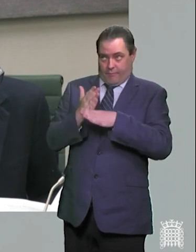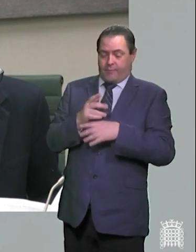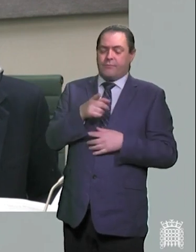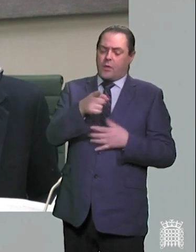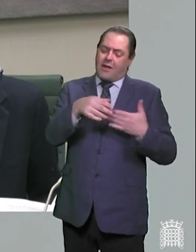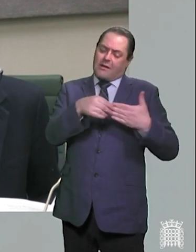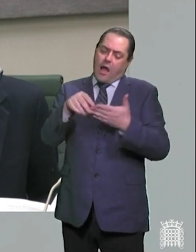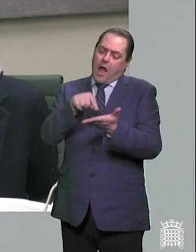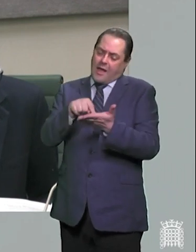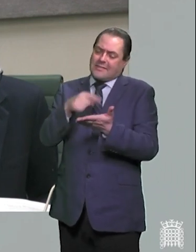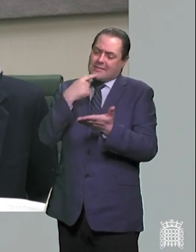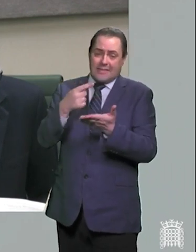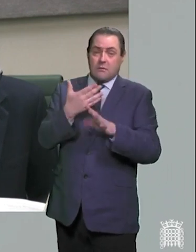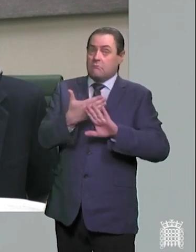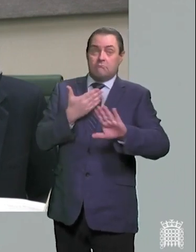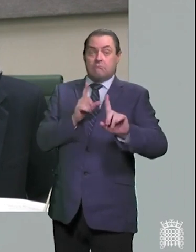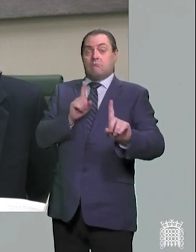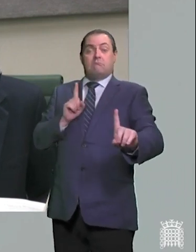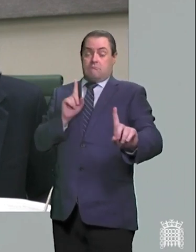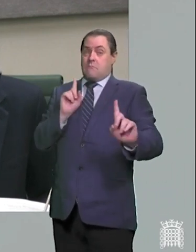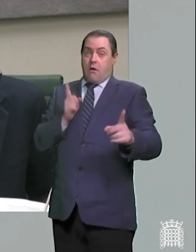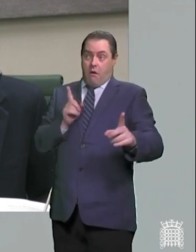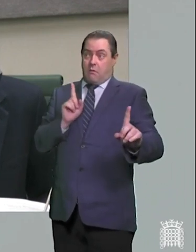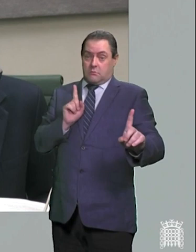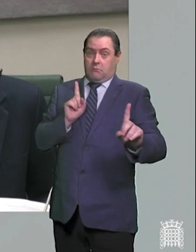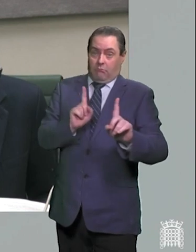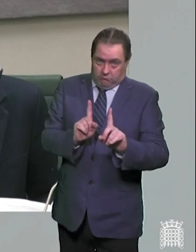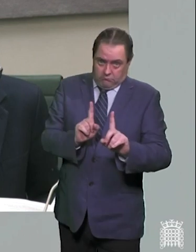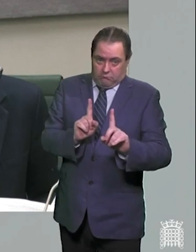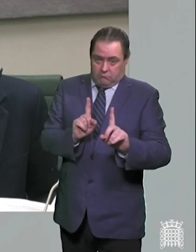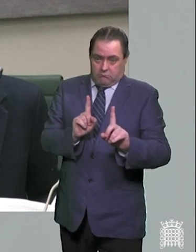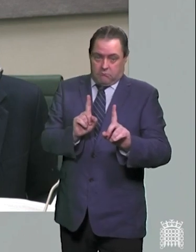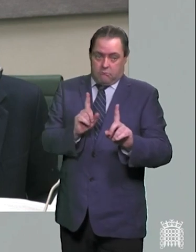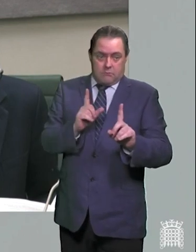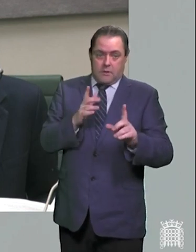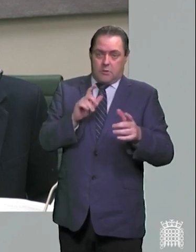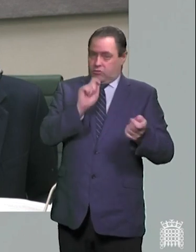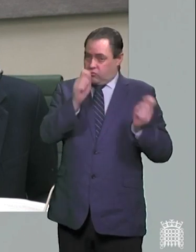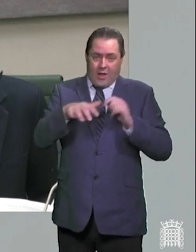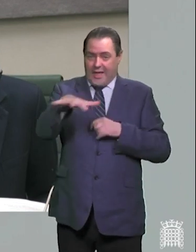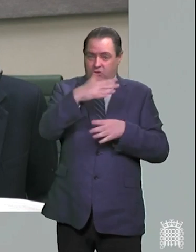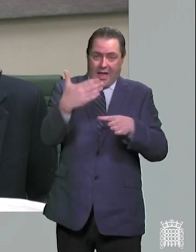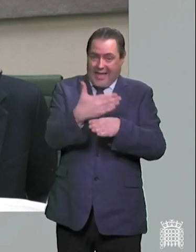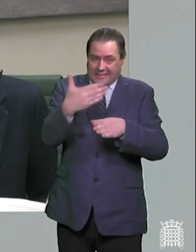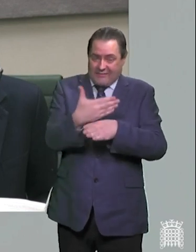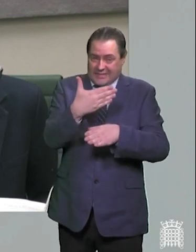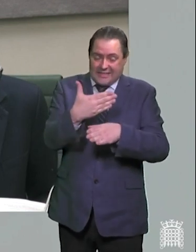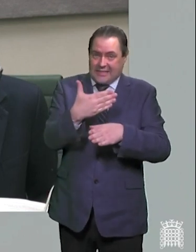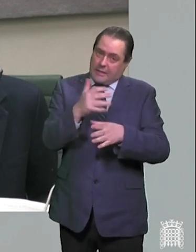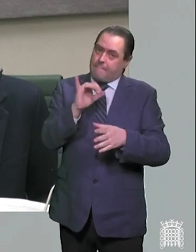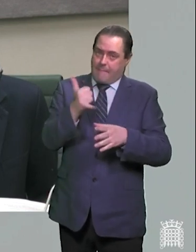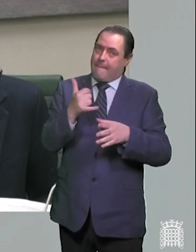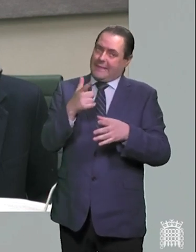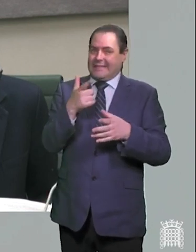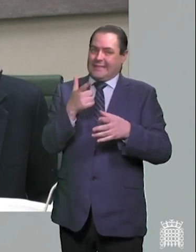say, where social distancing guidelines cannot be followed in full, even through redesigning a particular activity, businesses should consider whether